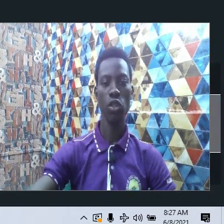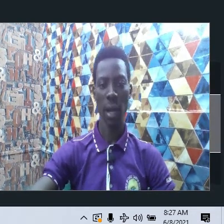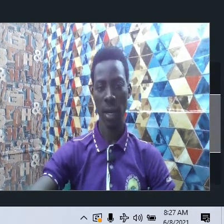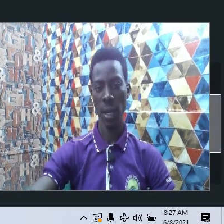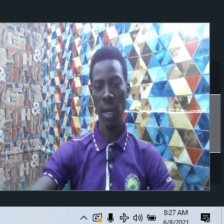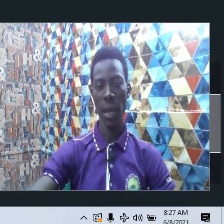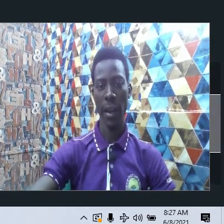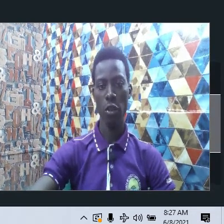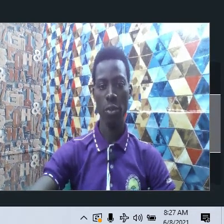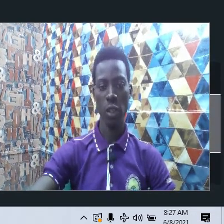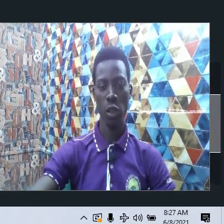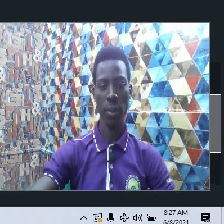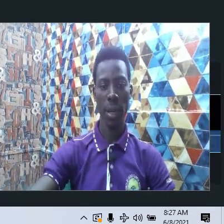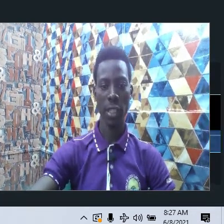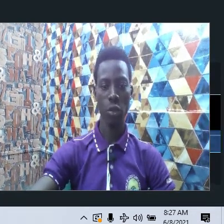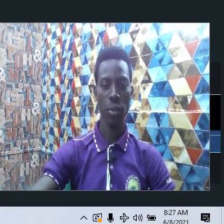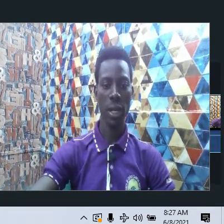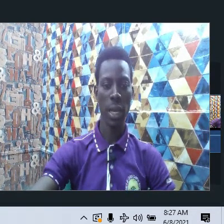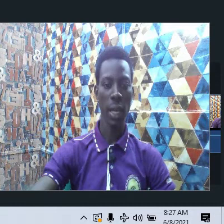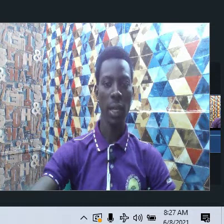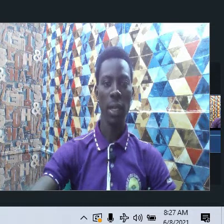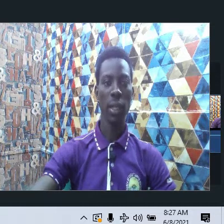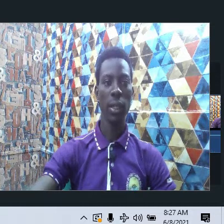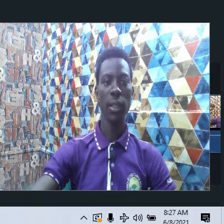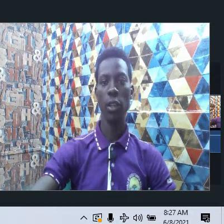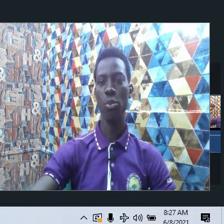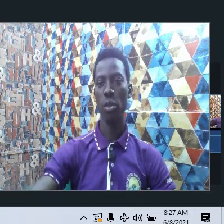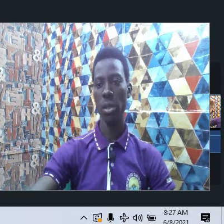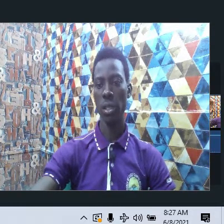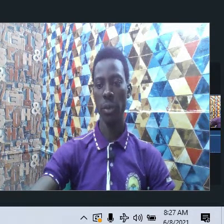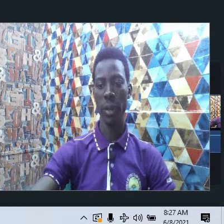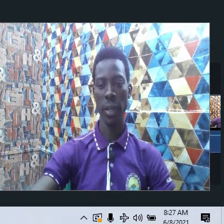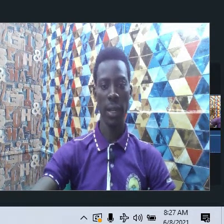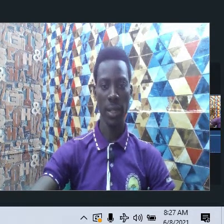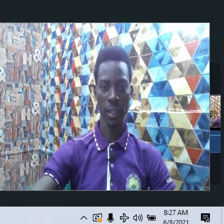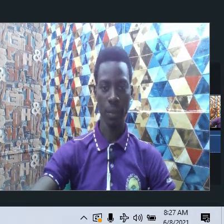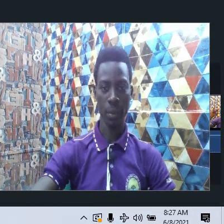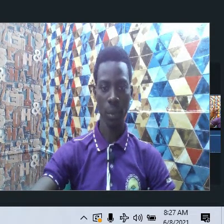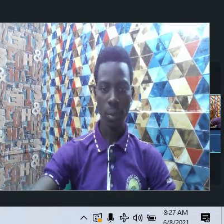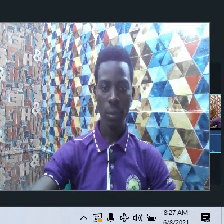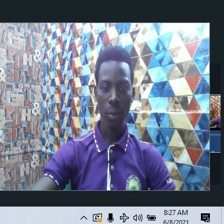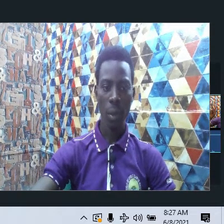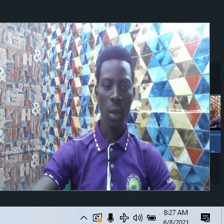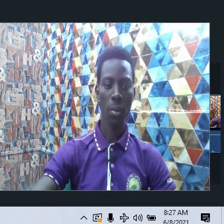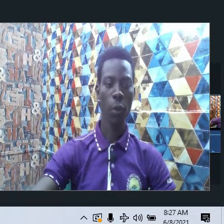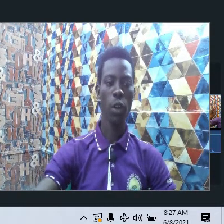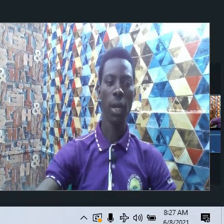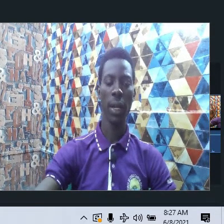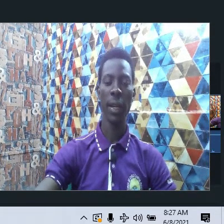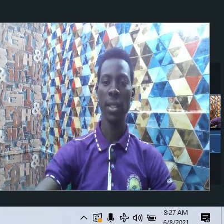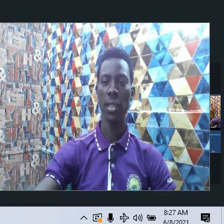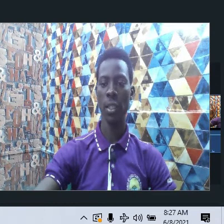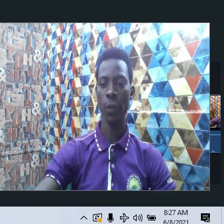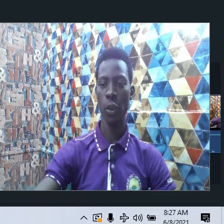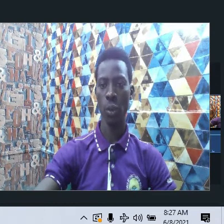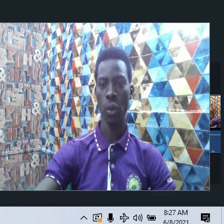video track and then you press on match to media. Then you proceed with the editing. Before you can